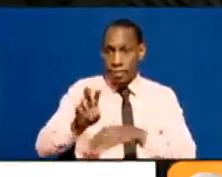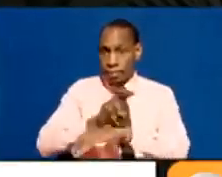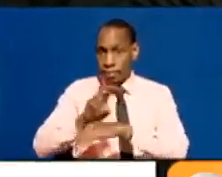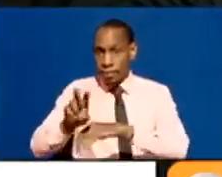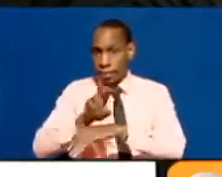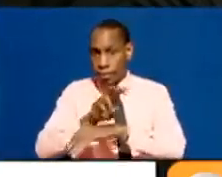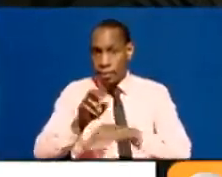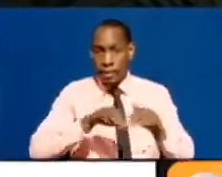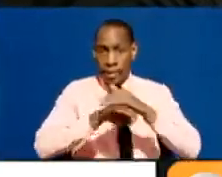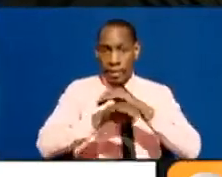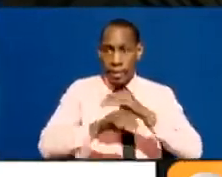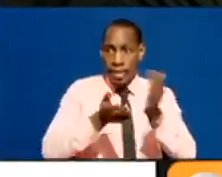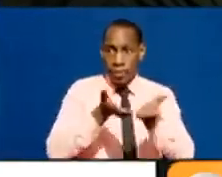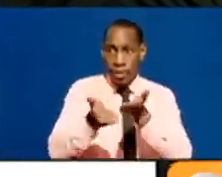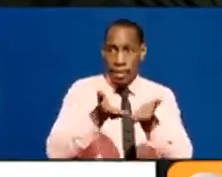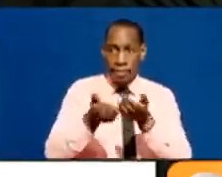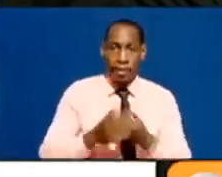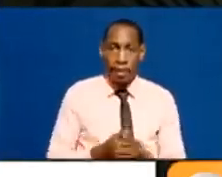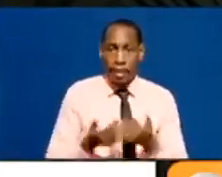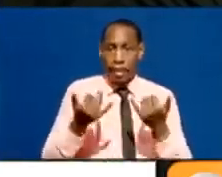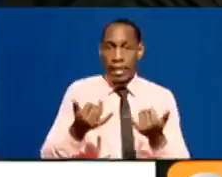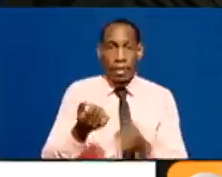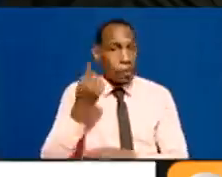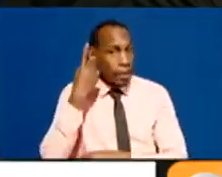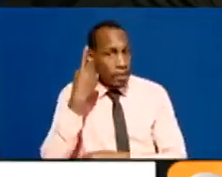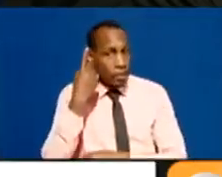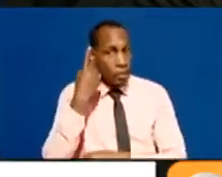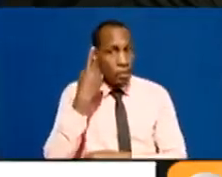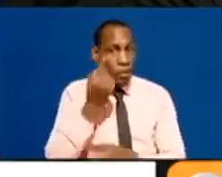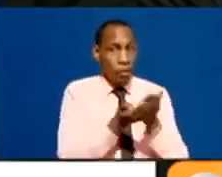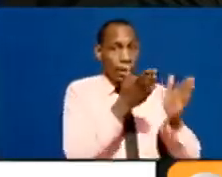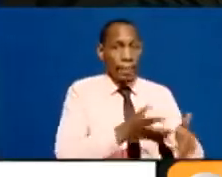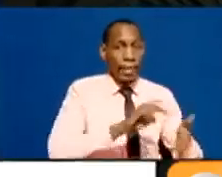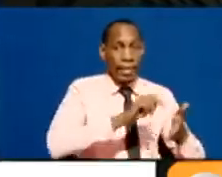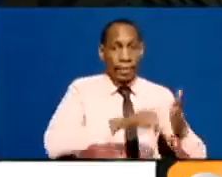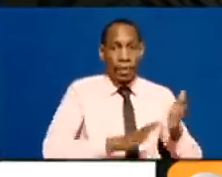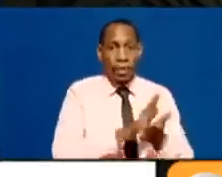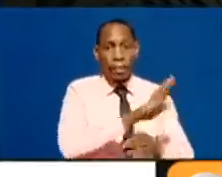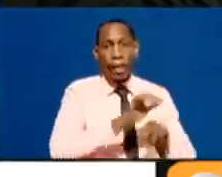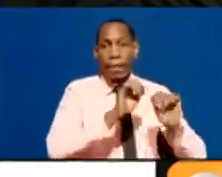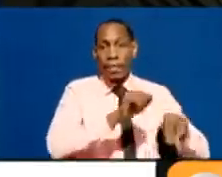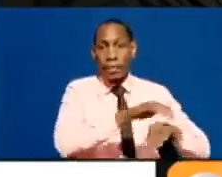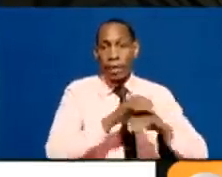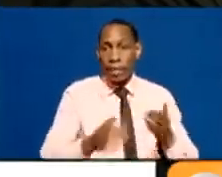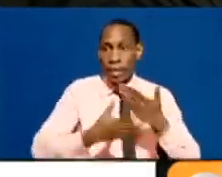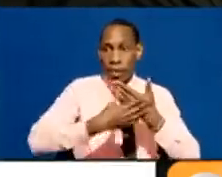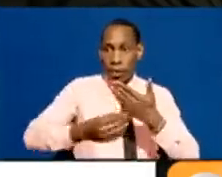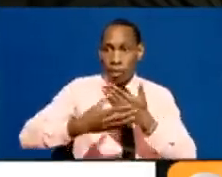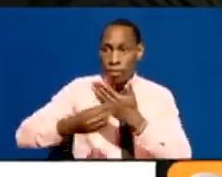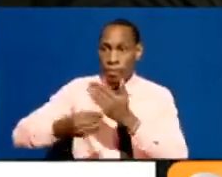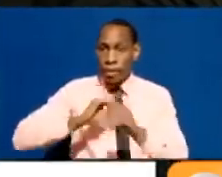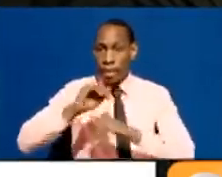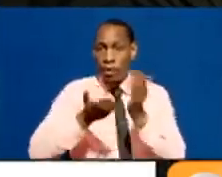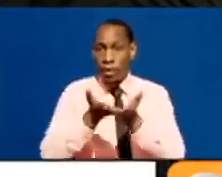access to the servers, that was then interpreted by the applicants to mean that they would get a copy of the whole